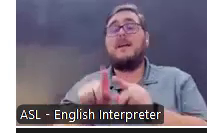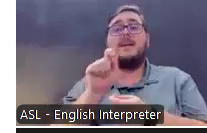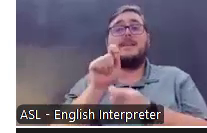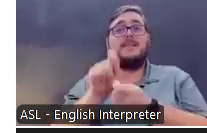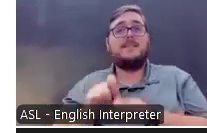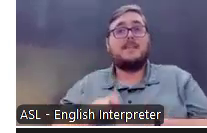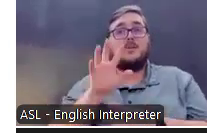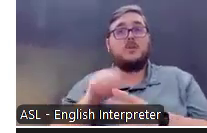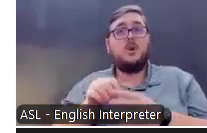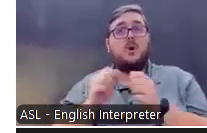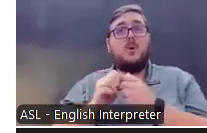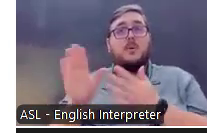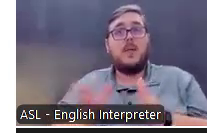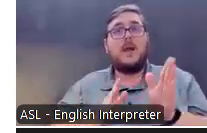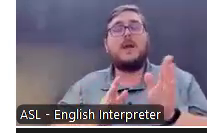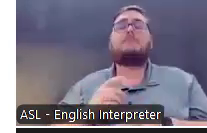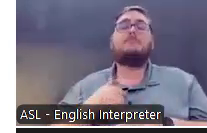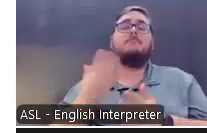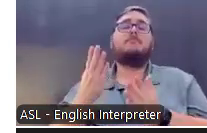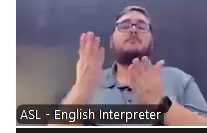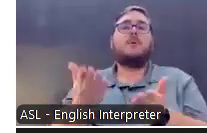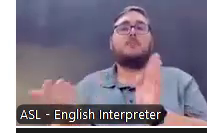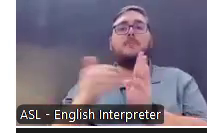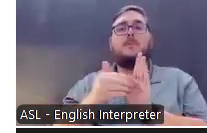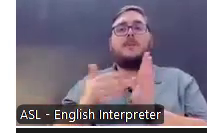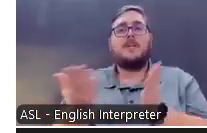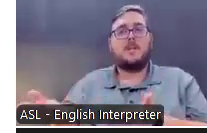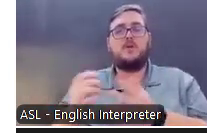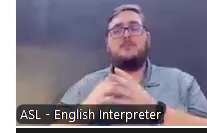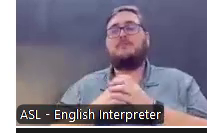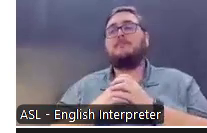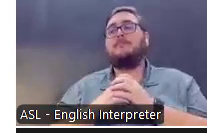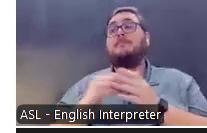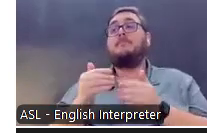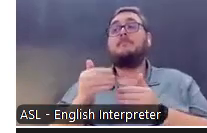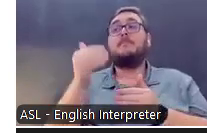confusion and usage of AT down the road. Next slide.